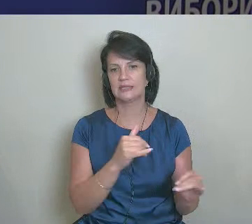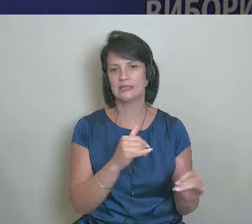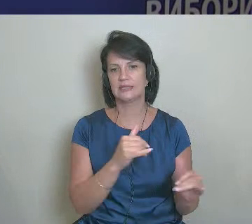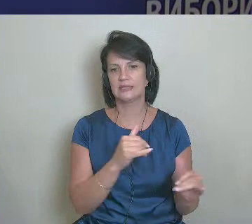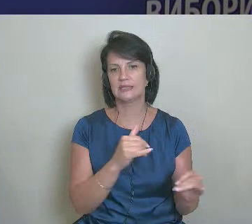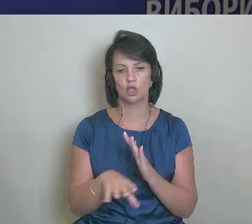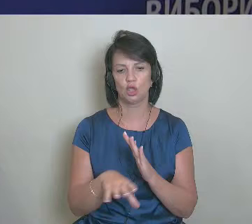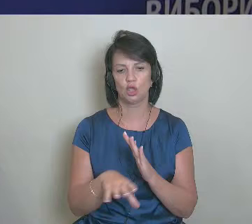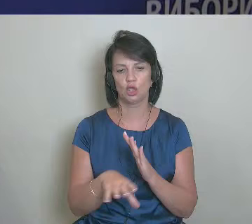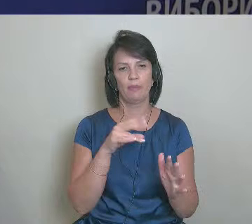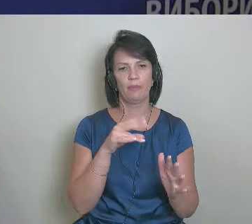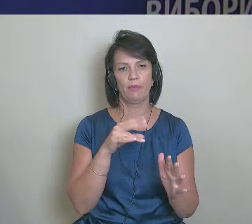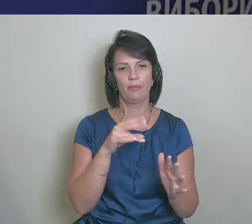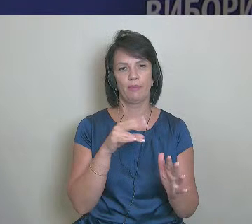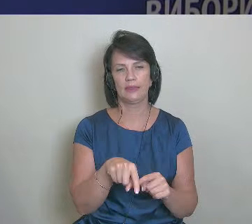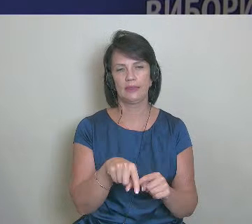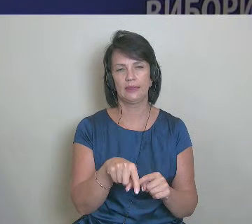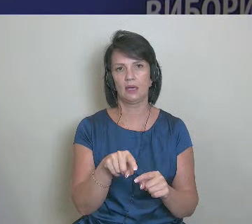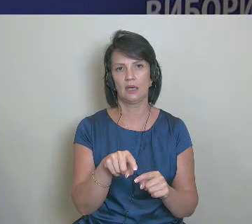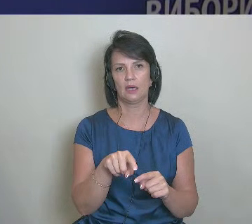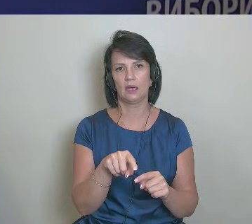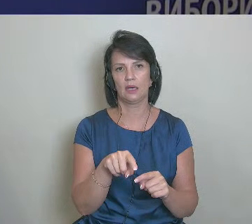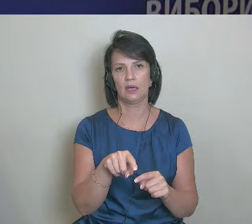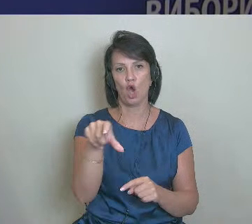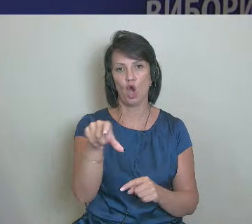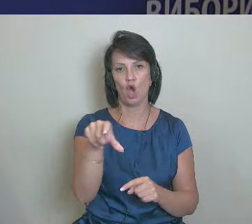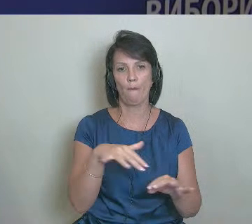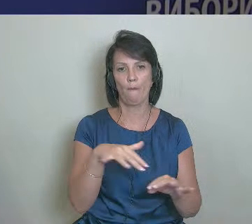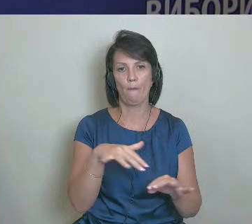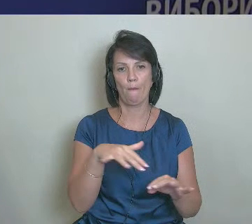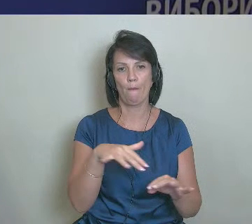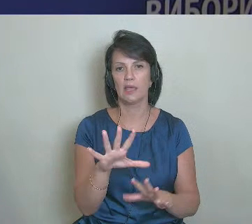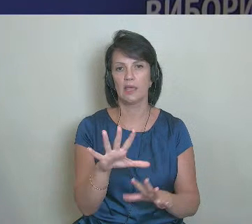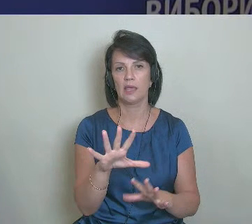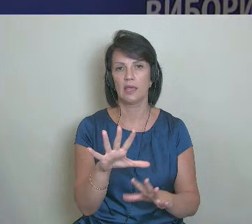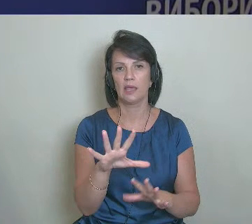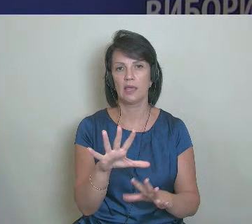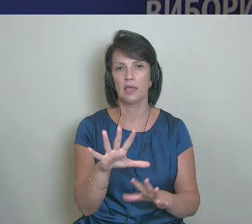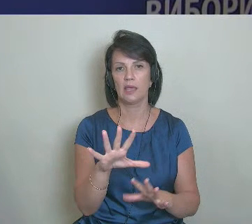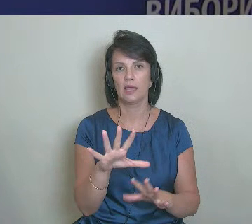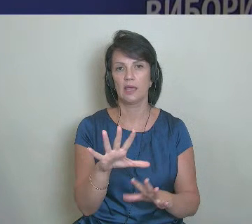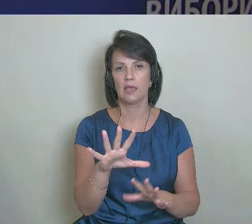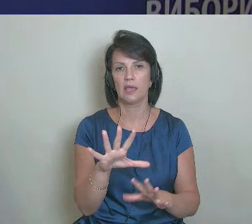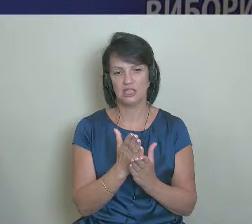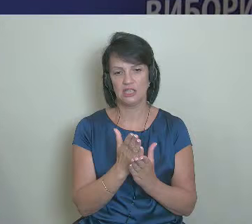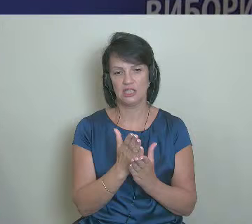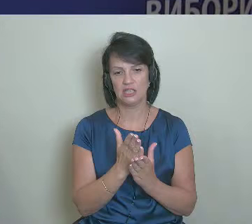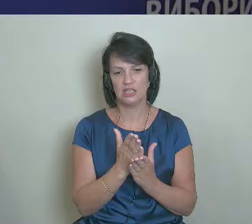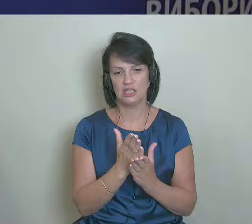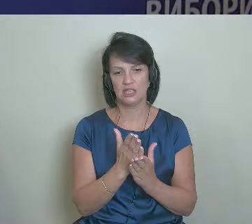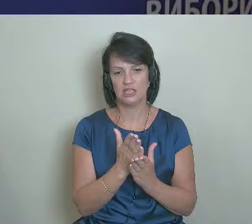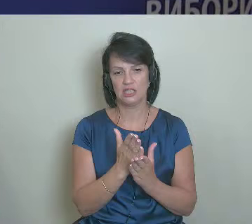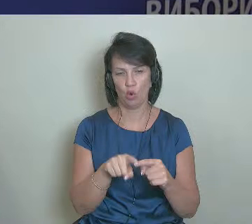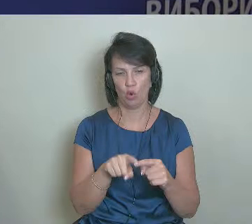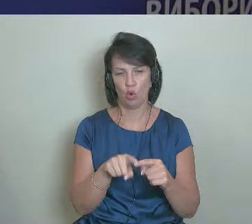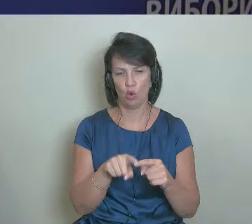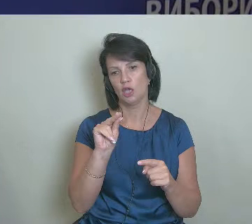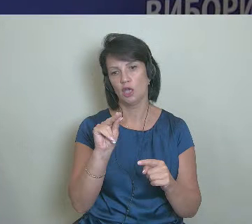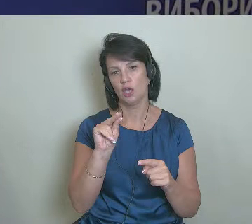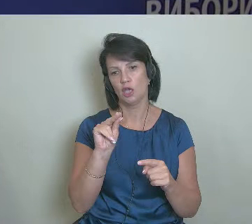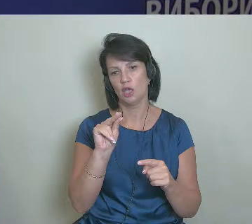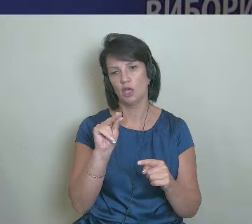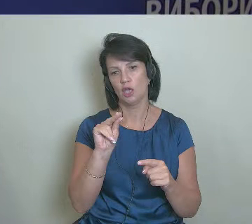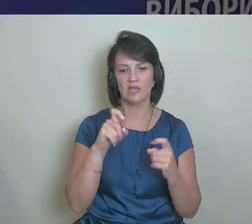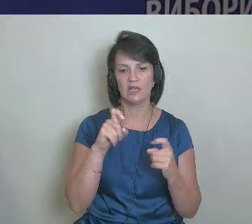the Constitution to make sure that the elections are held in the communities that used to exist before